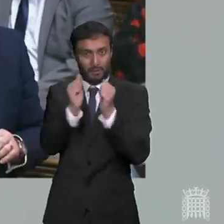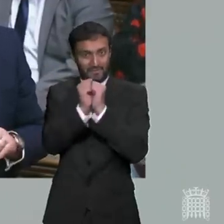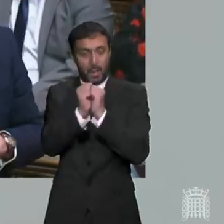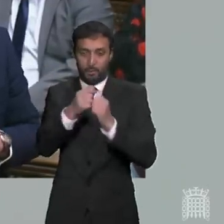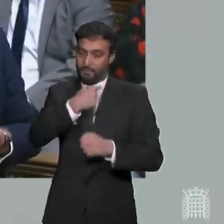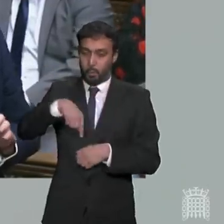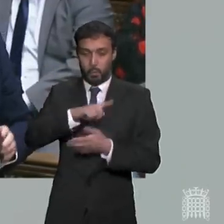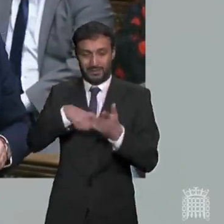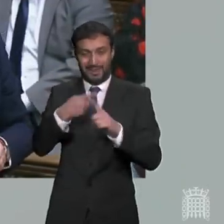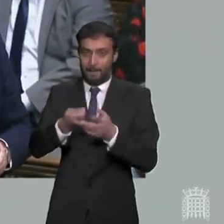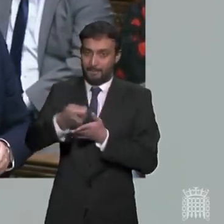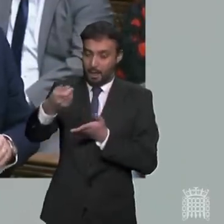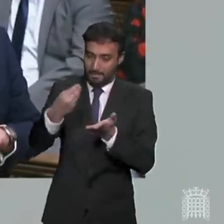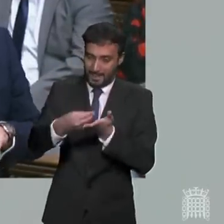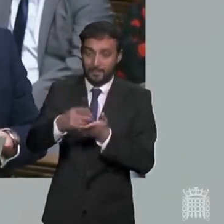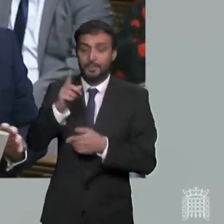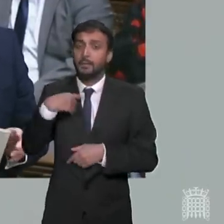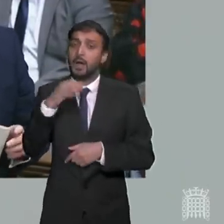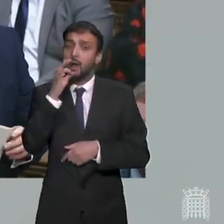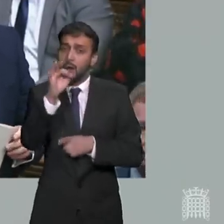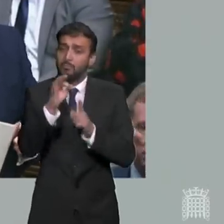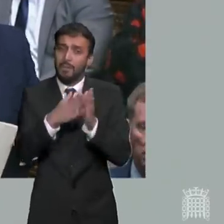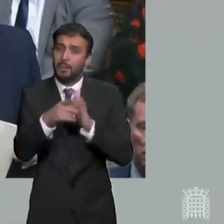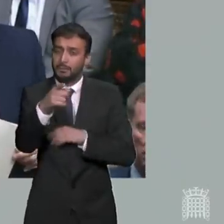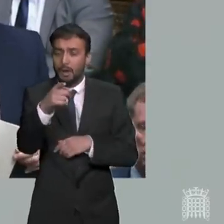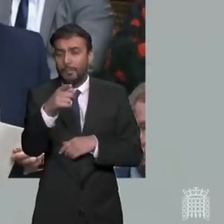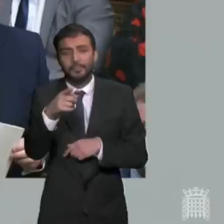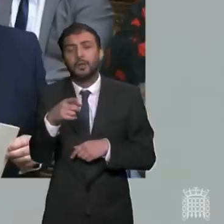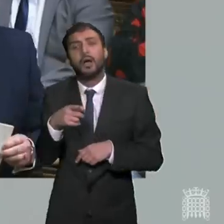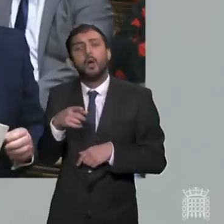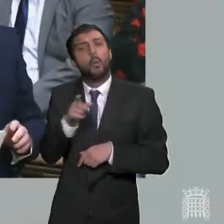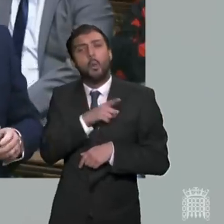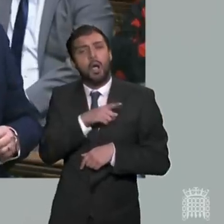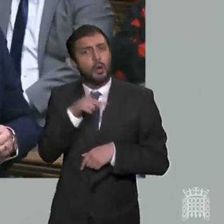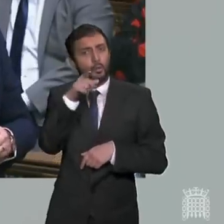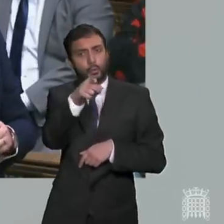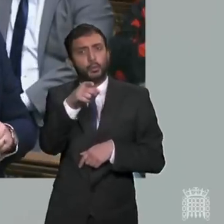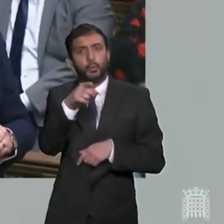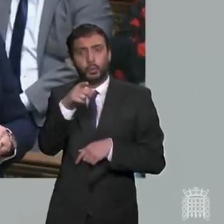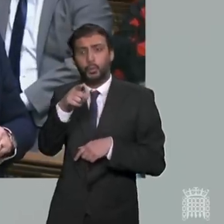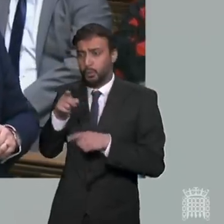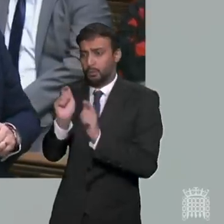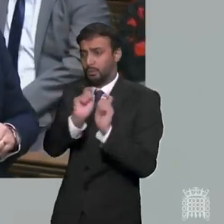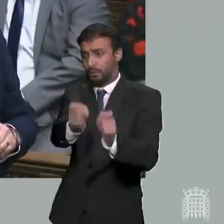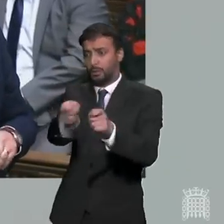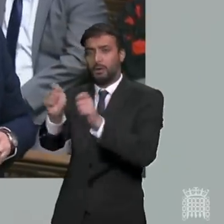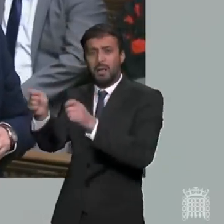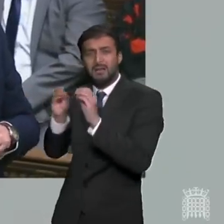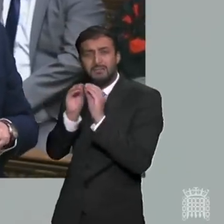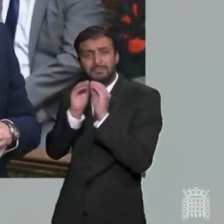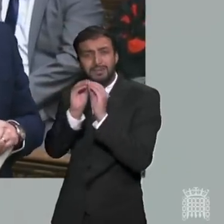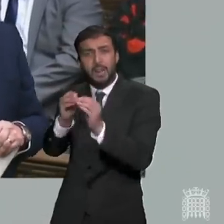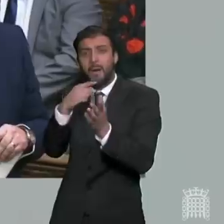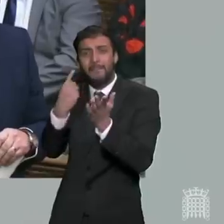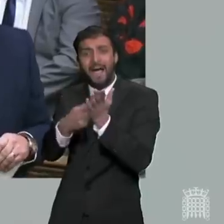the Prime Minister tell the House what first attracted him to awarding £1 billion of COVID contracts to Tory donors